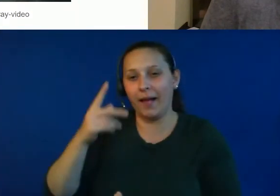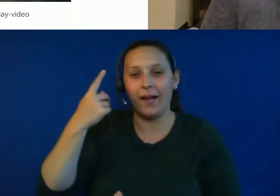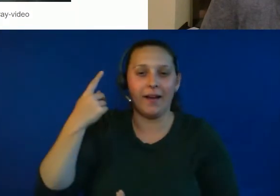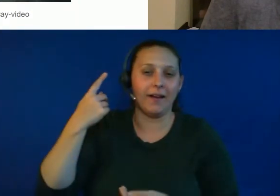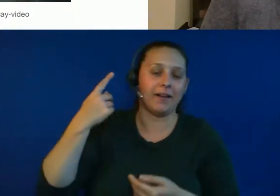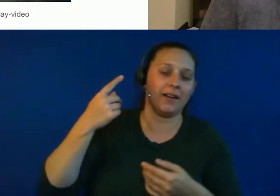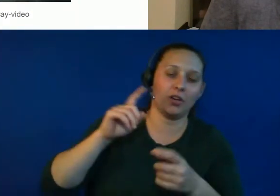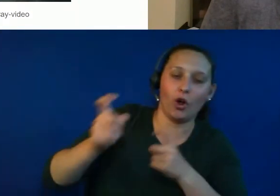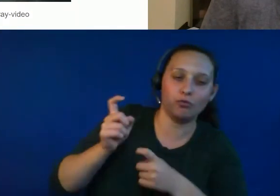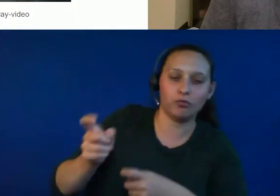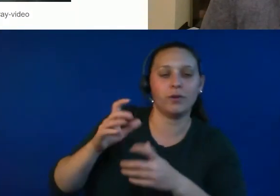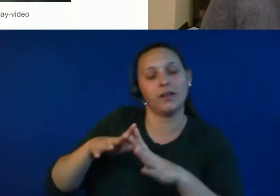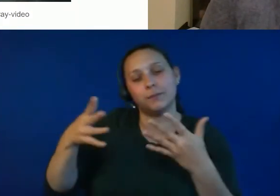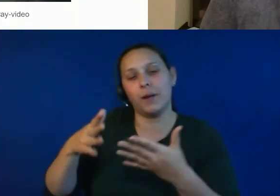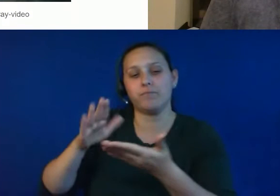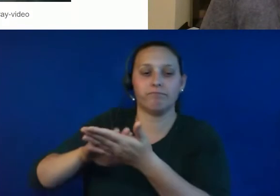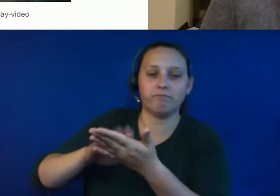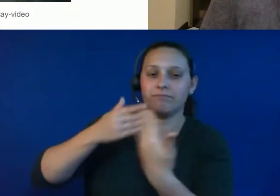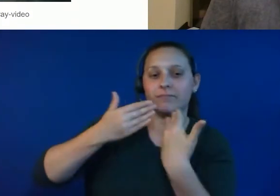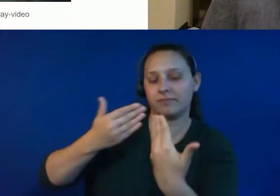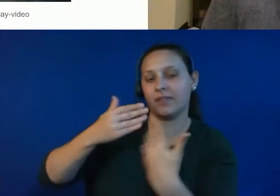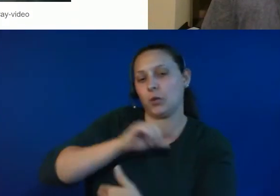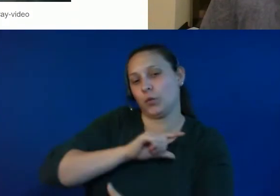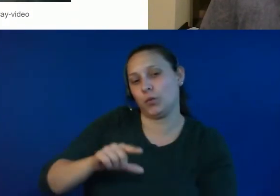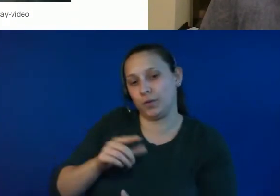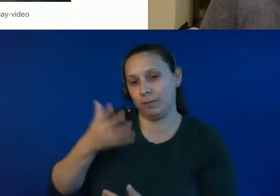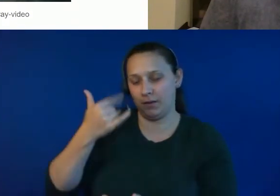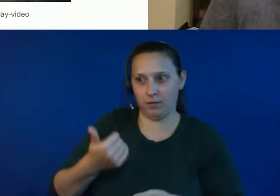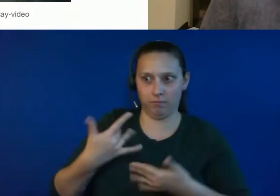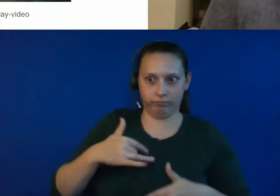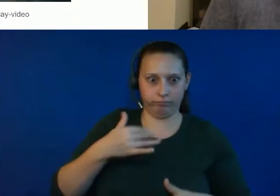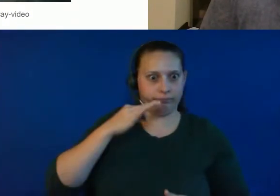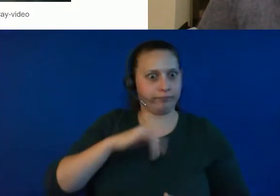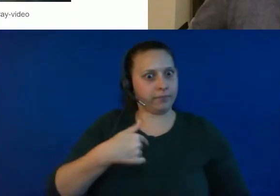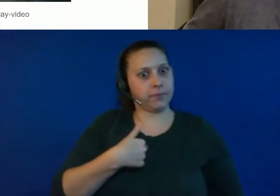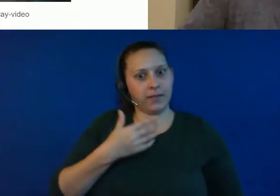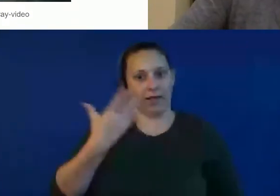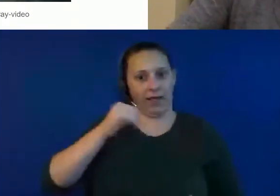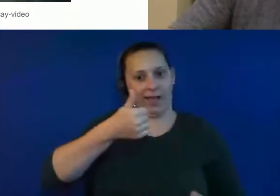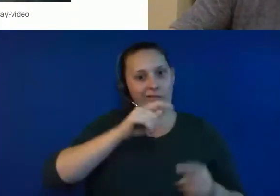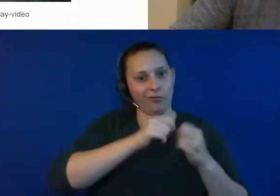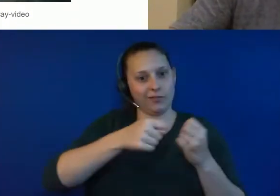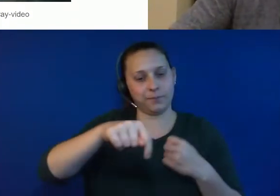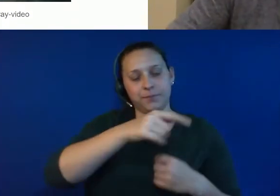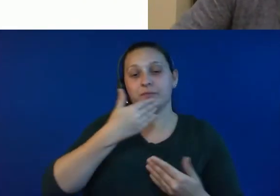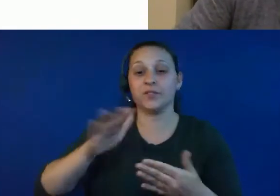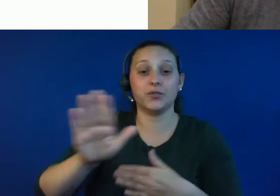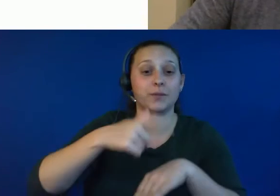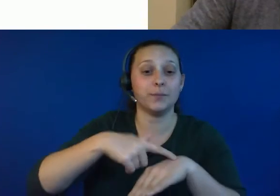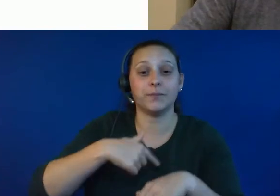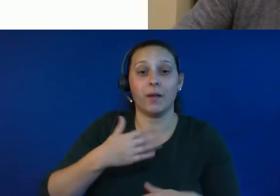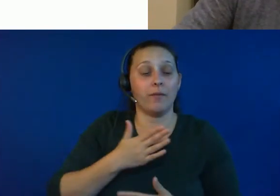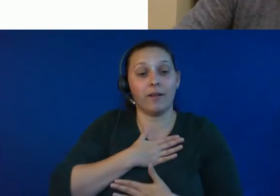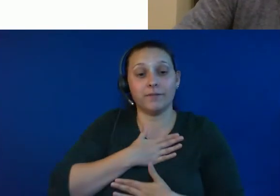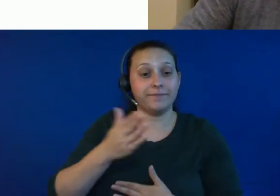much as we can to Queens for everything that they've given to myself and to other members of our team. But thank you for your time. I'd love to hear any questions